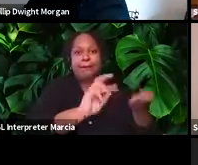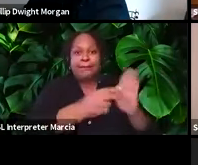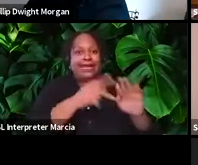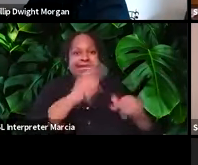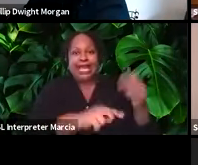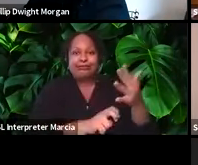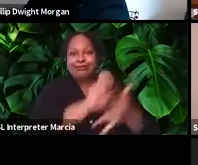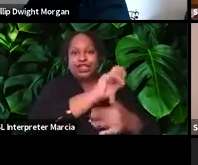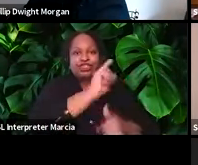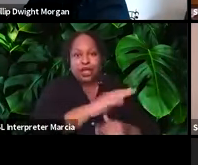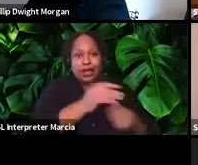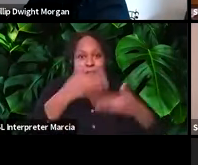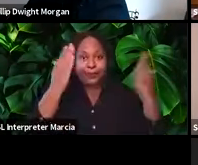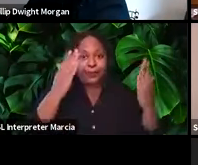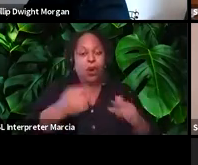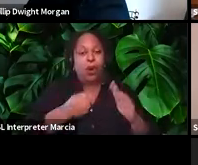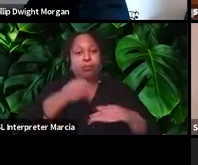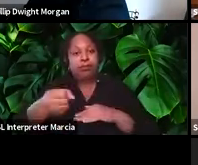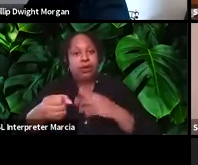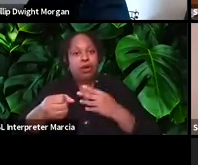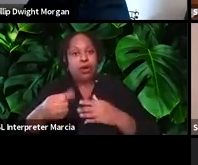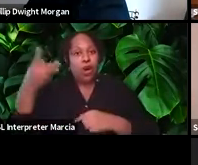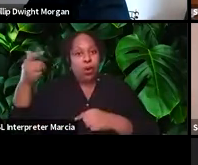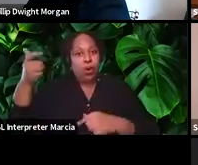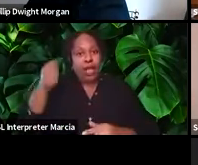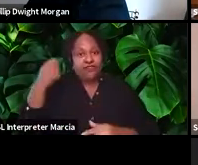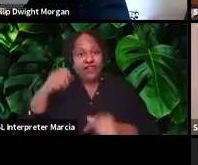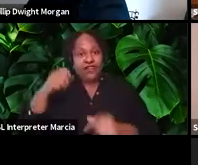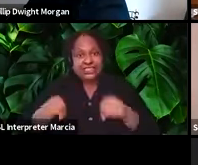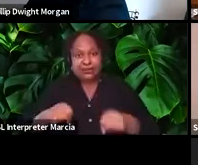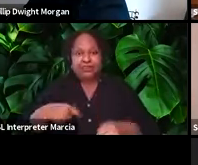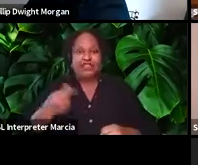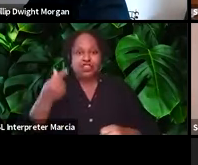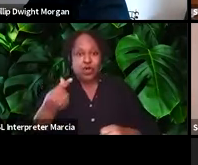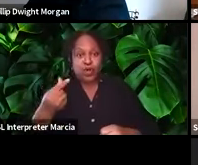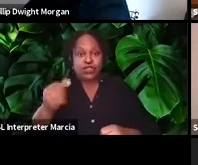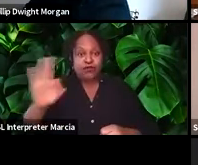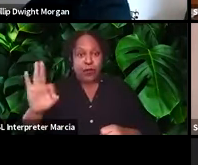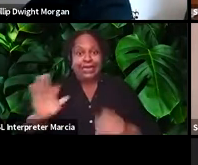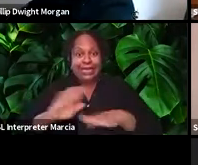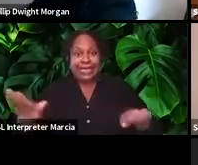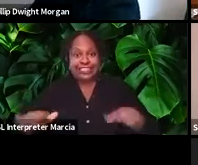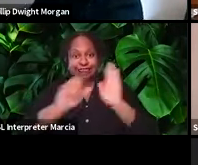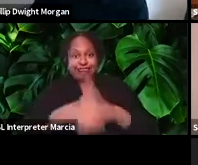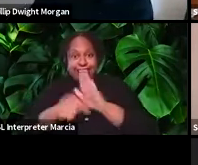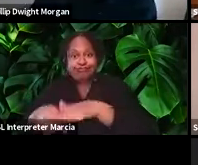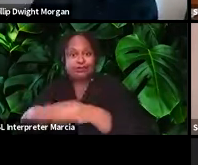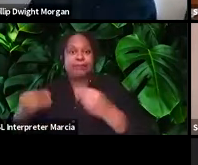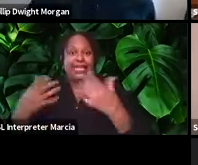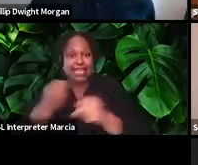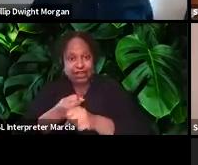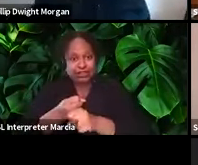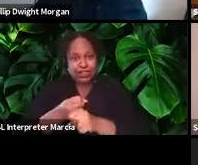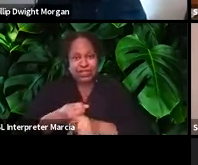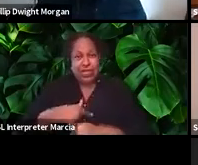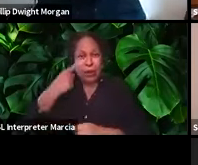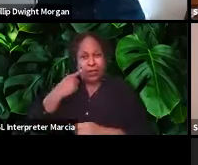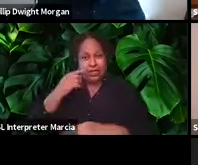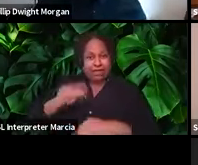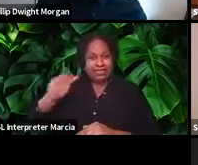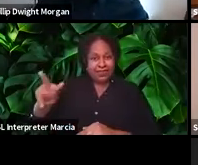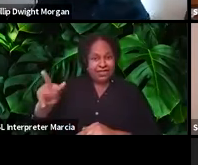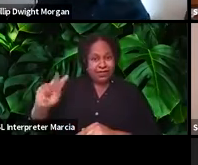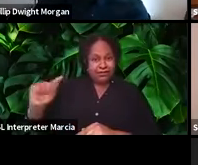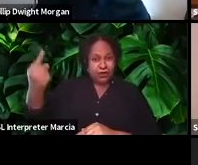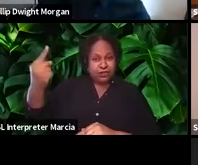job, or they're putting them into the welfare system. They've been George Floyding our kids for years. We didn't need somebody to see that on TV to know